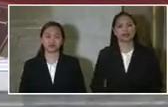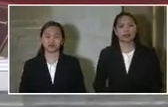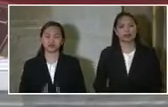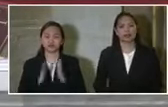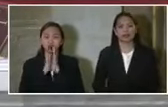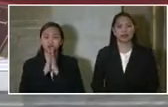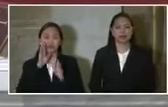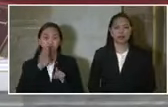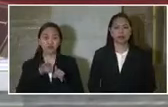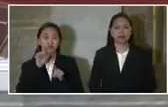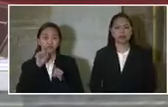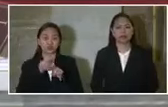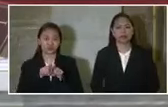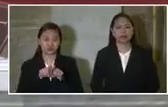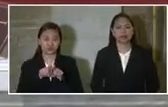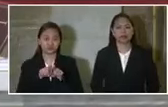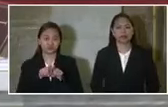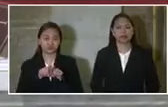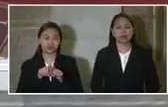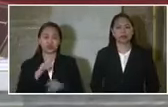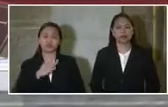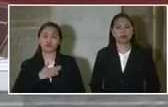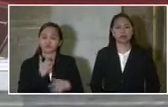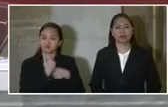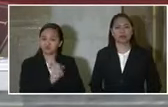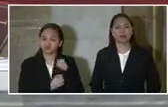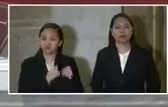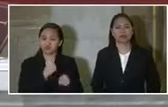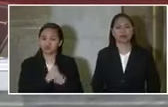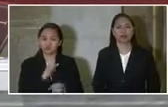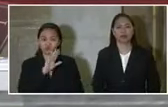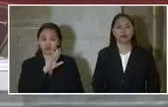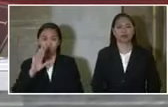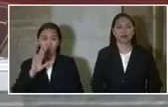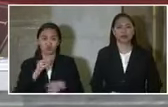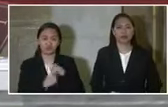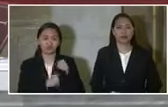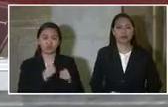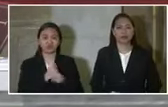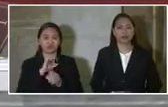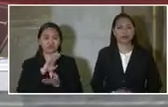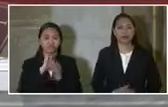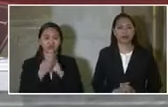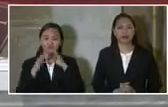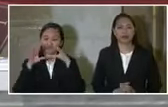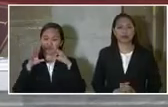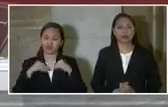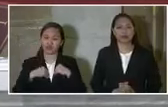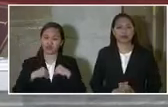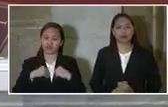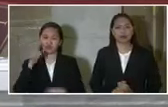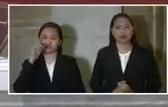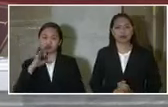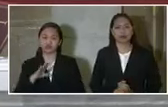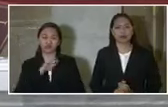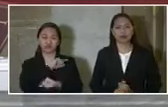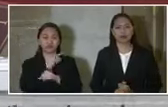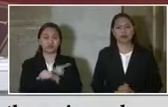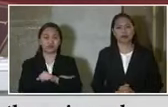Pray, brothers and sisters, that my sacrifice and yours may be acceptable to God,